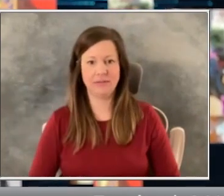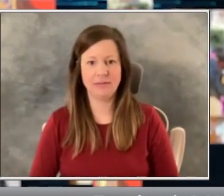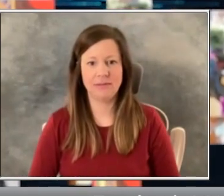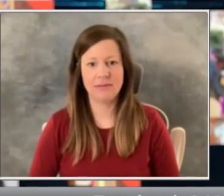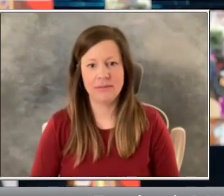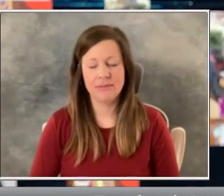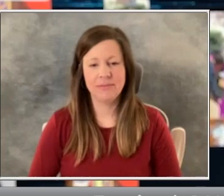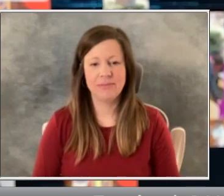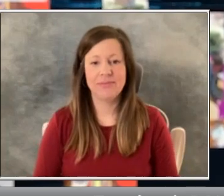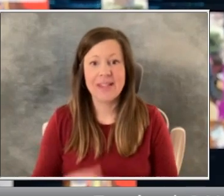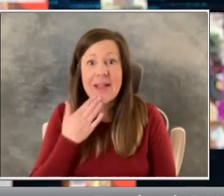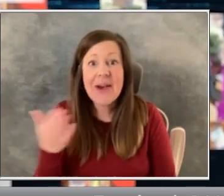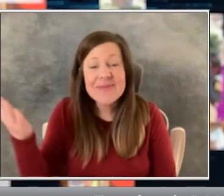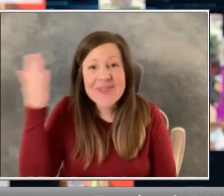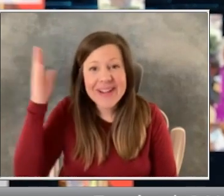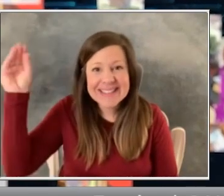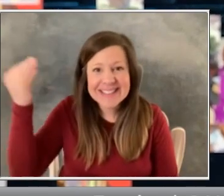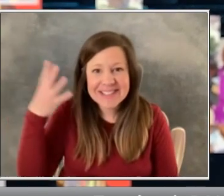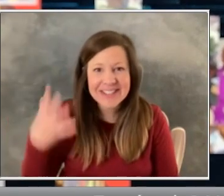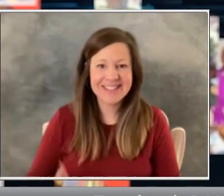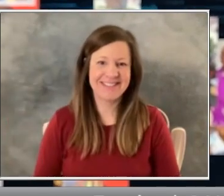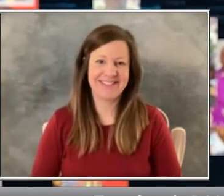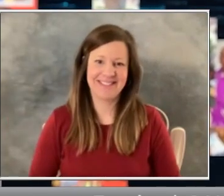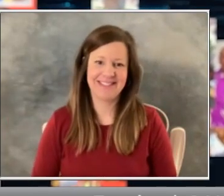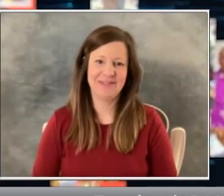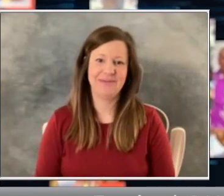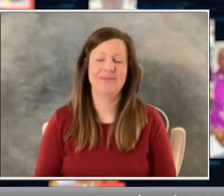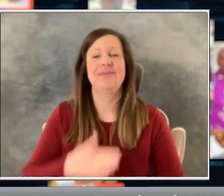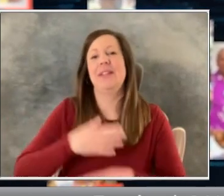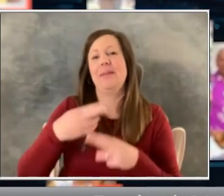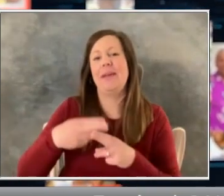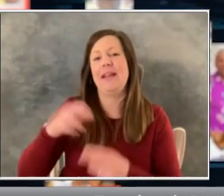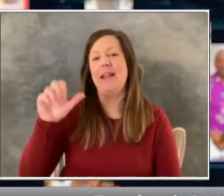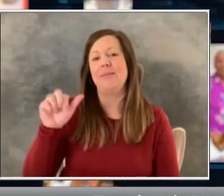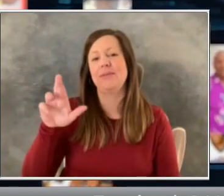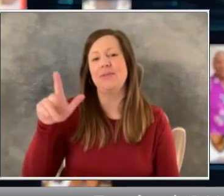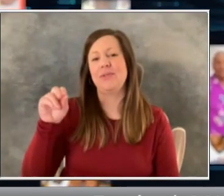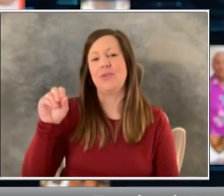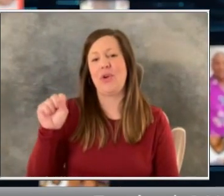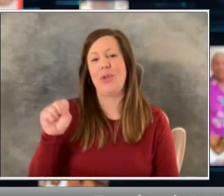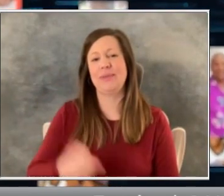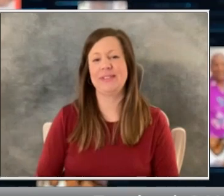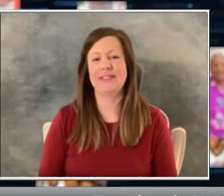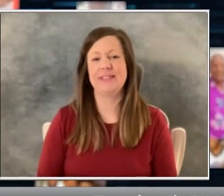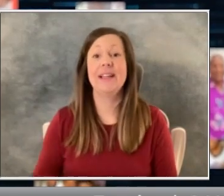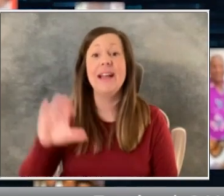Good morning, sunshine. My name's Carlos. Charlie Robot. Charlie!